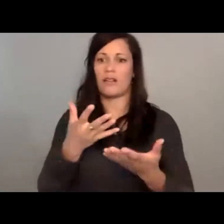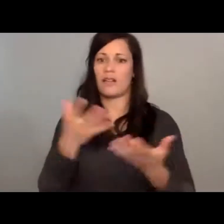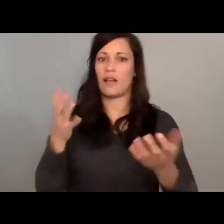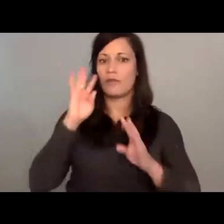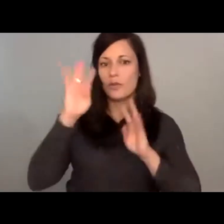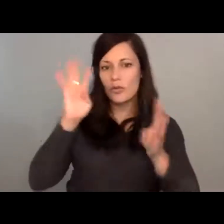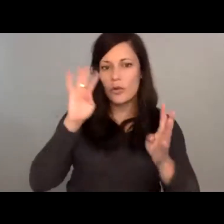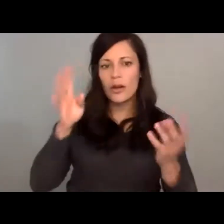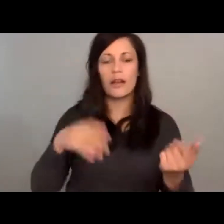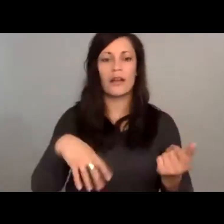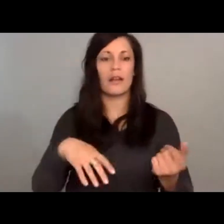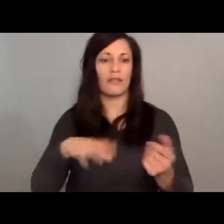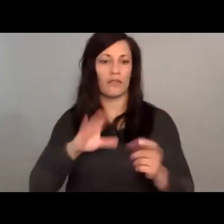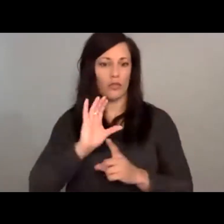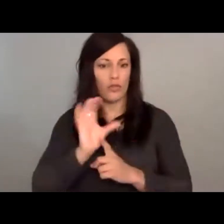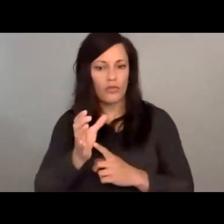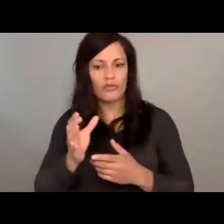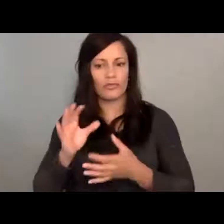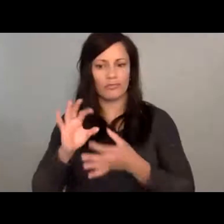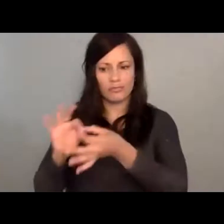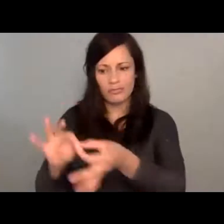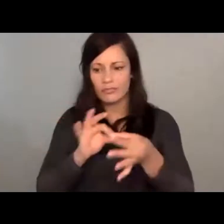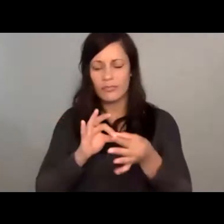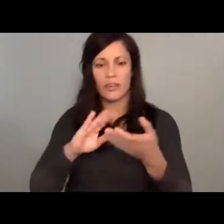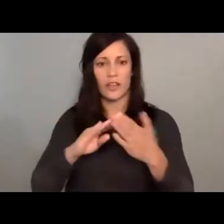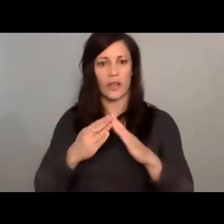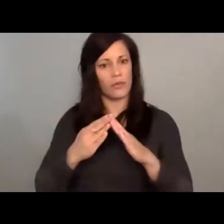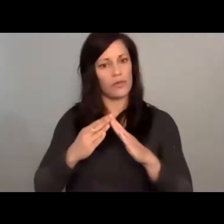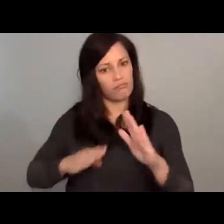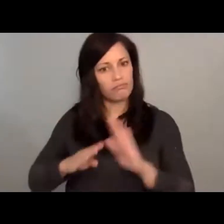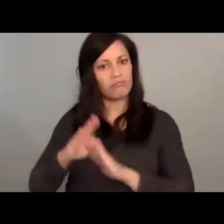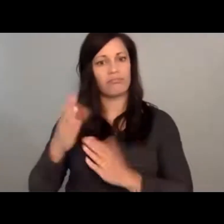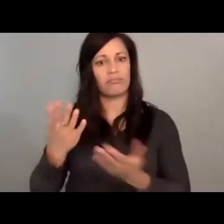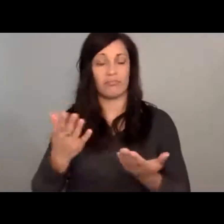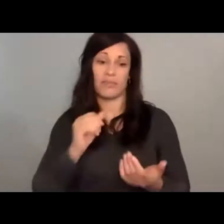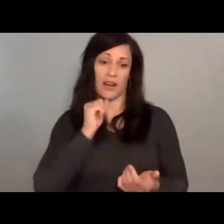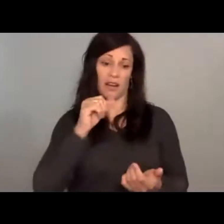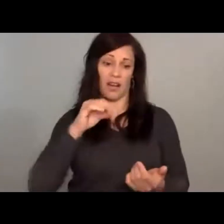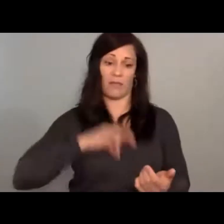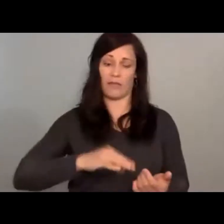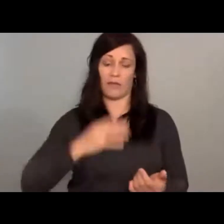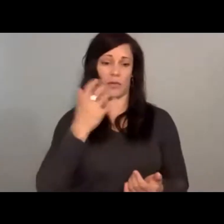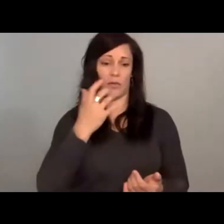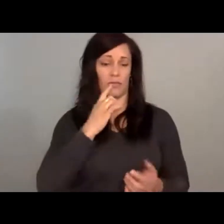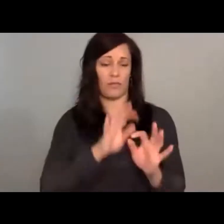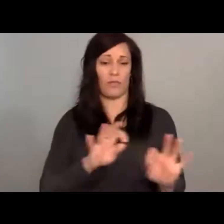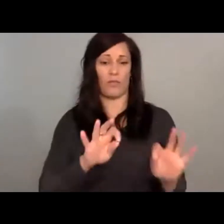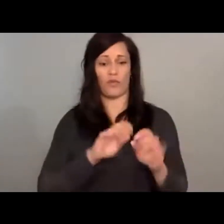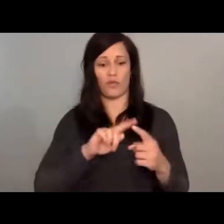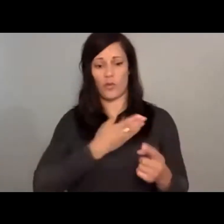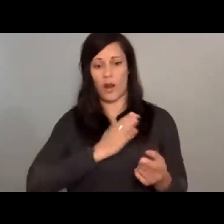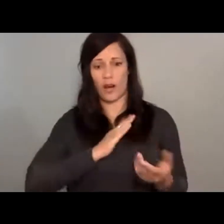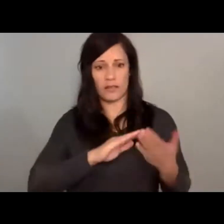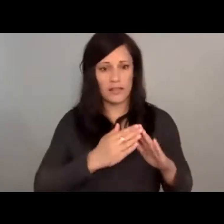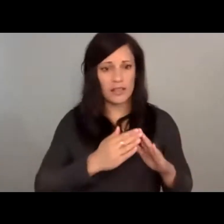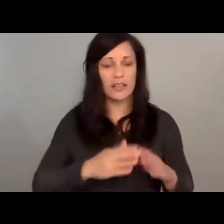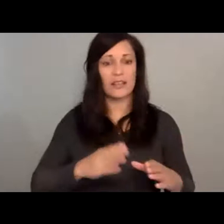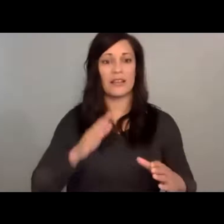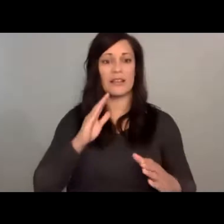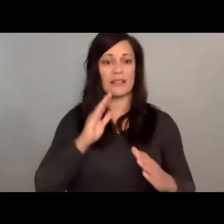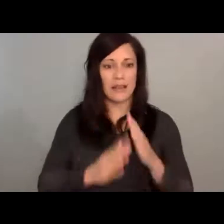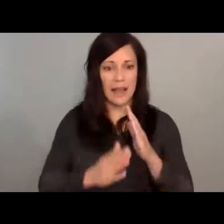cultural touchstones that really enable communities to thrive. Simply put, nonprofits are vital to the cities, towns, and neighborhoods across this